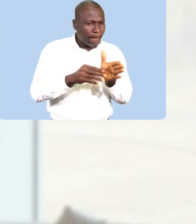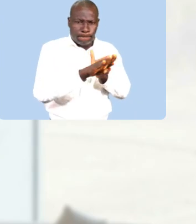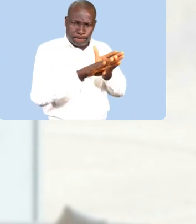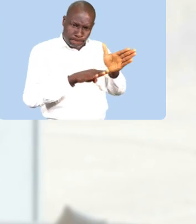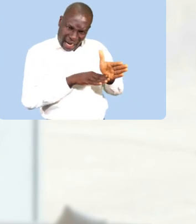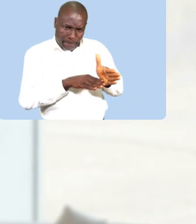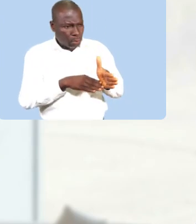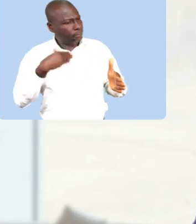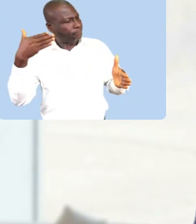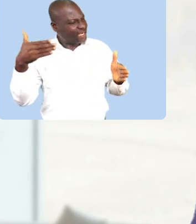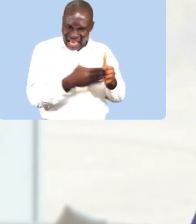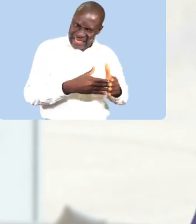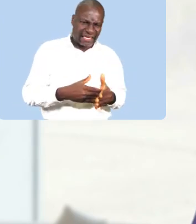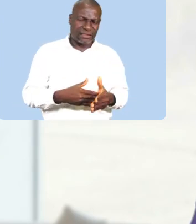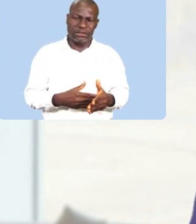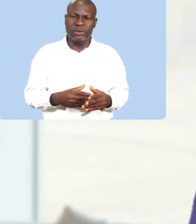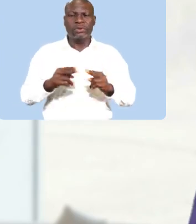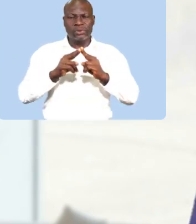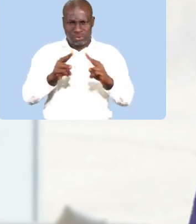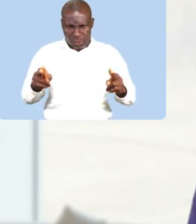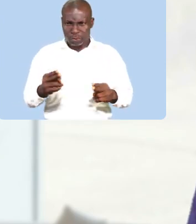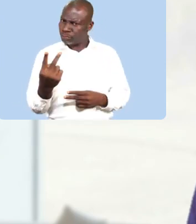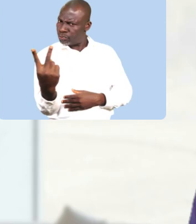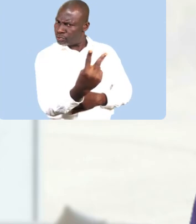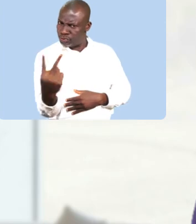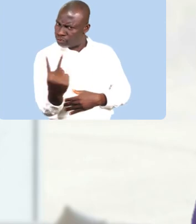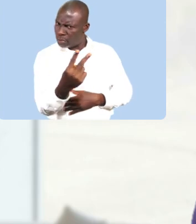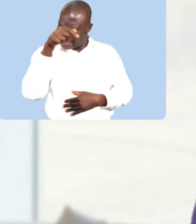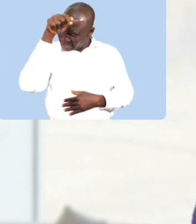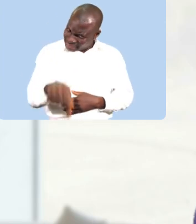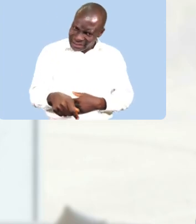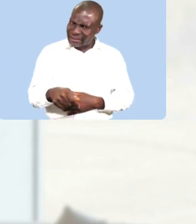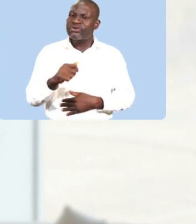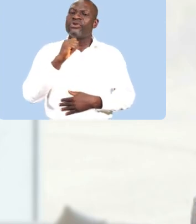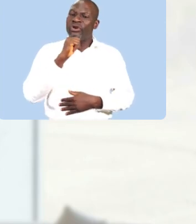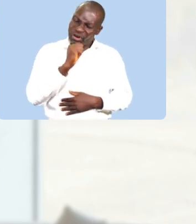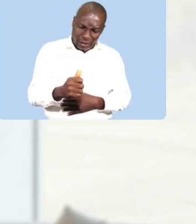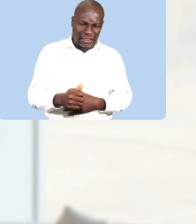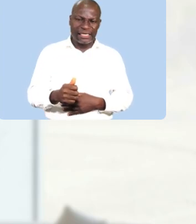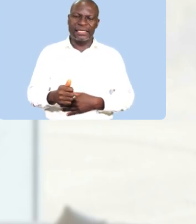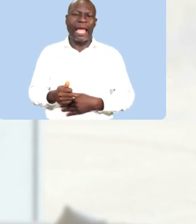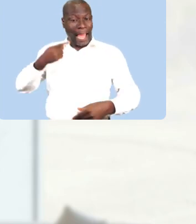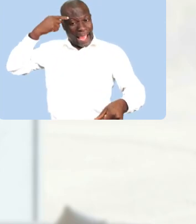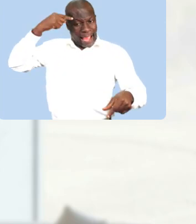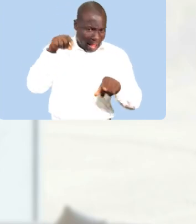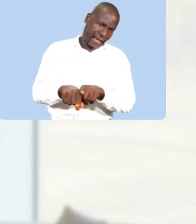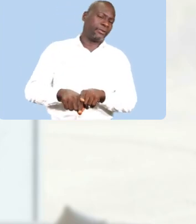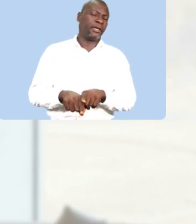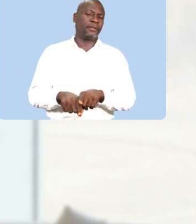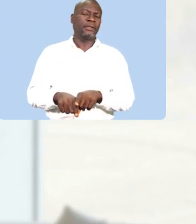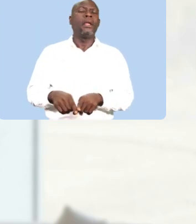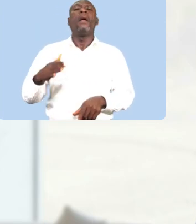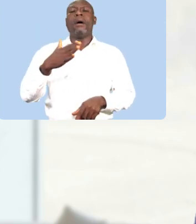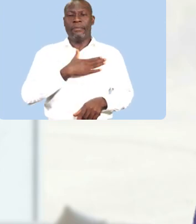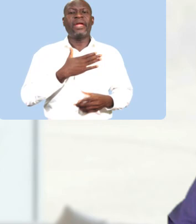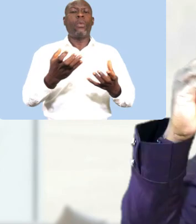mienu mu na so so mo ni mo religion no enya agen ena ma ka che o man kana ani wi ase nyina